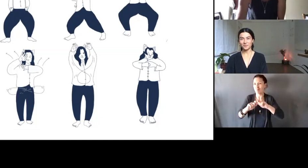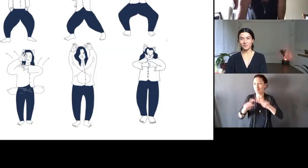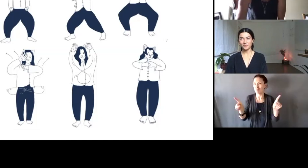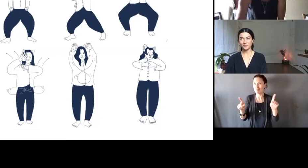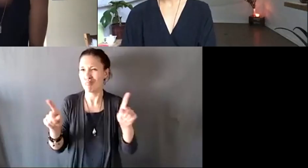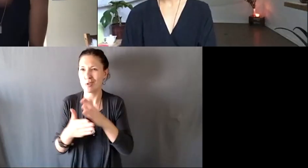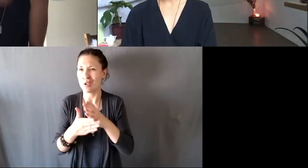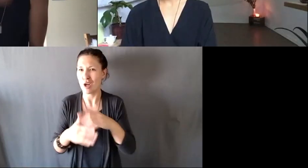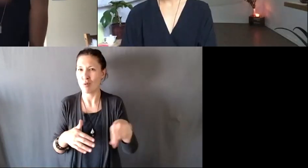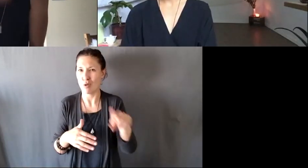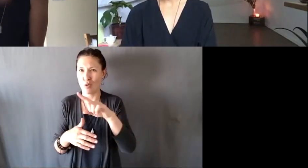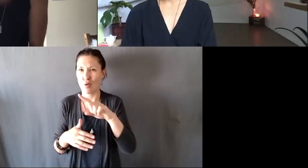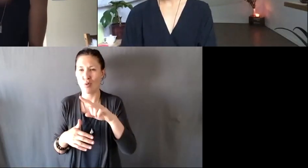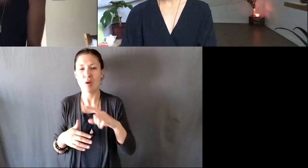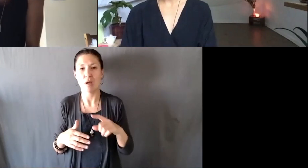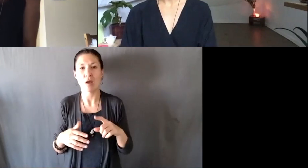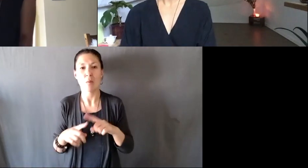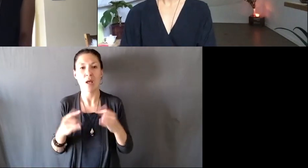together.